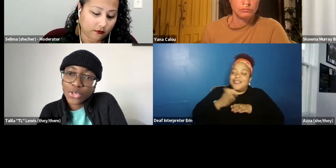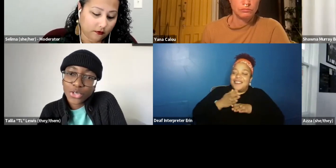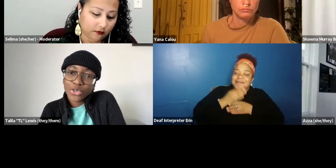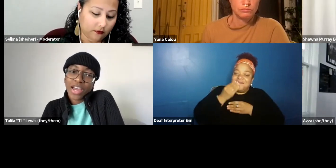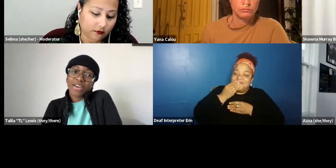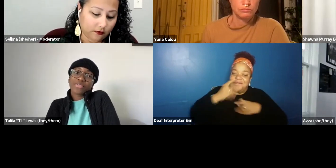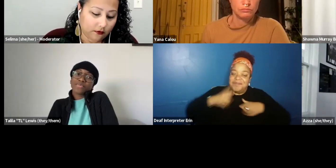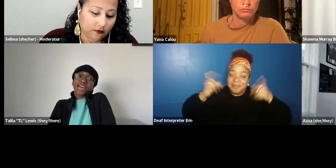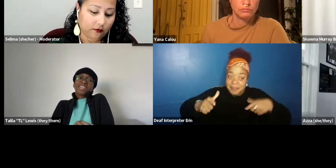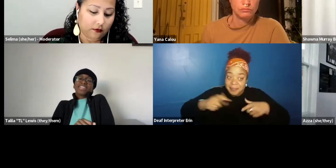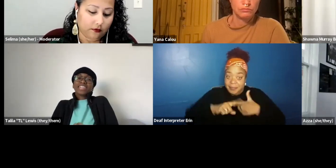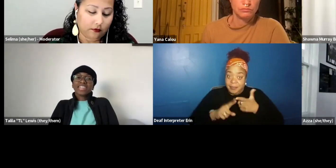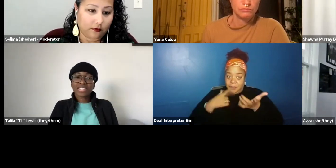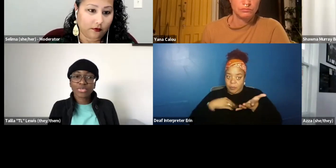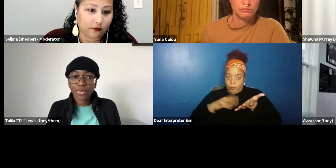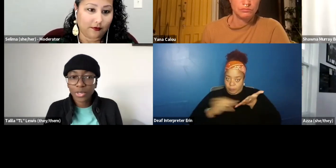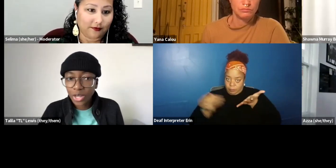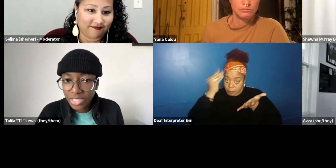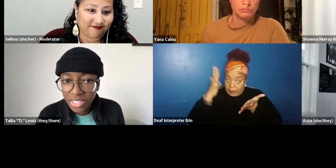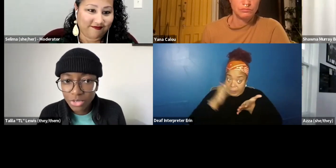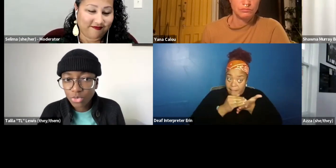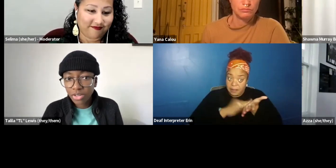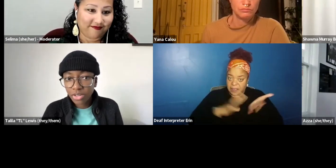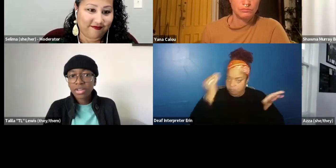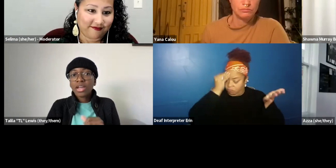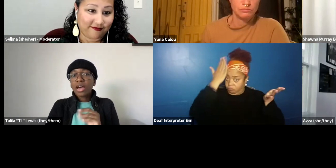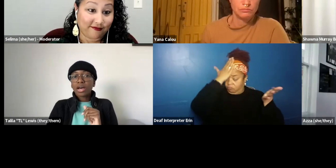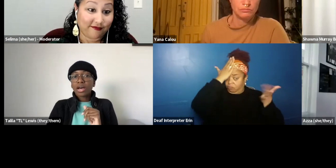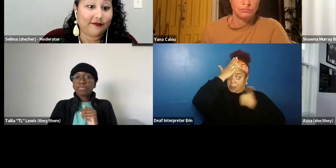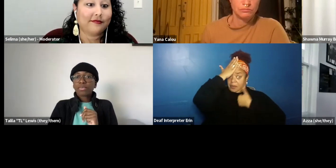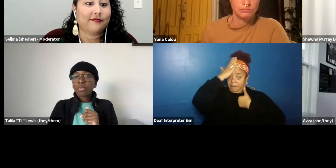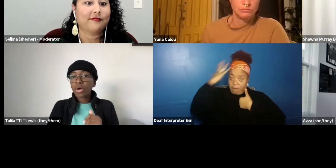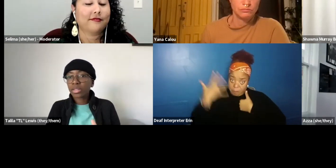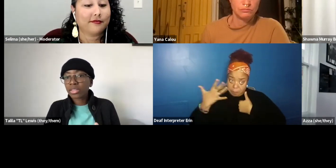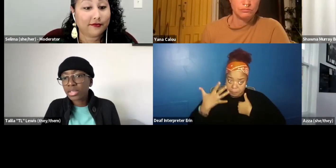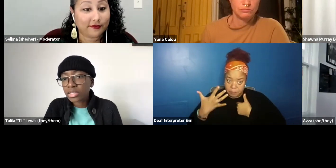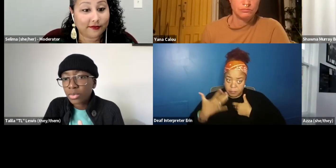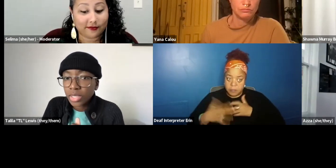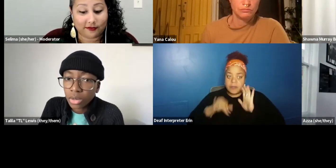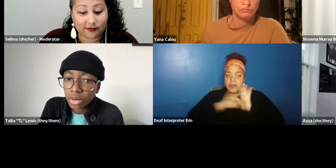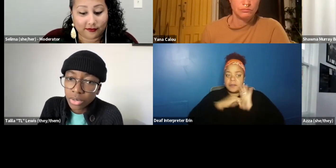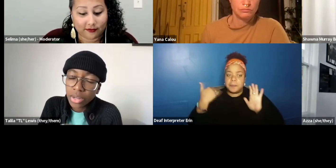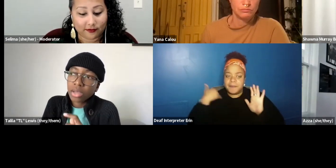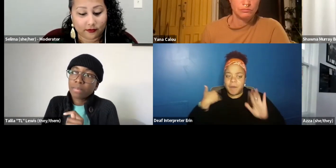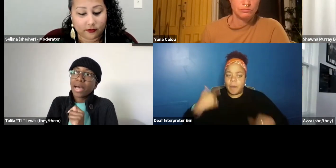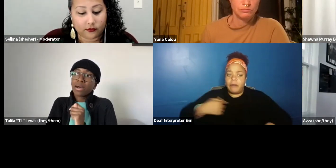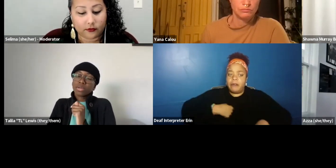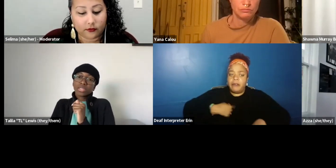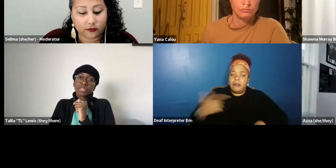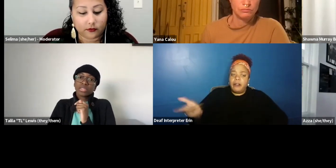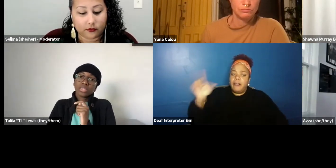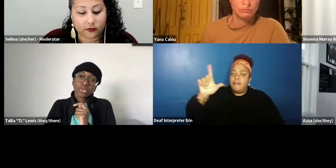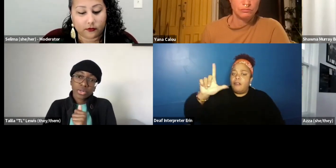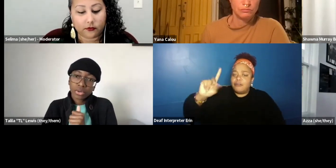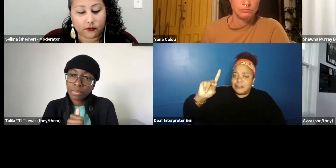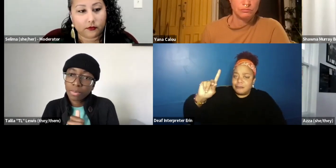coming to you now from my identity as a former long distance runner. One of the things that we learn about